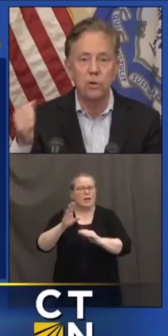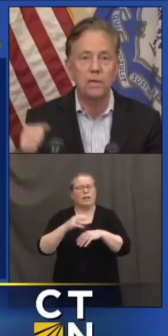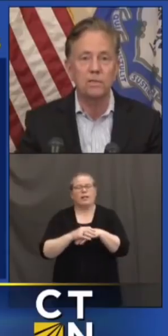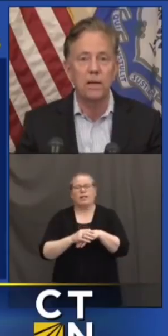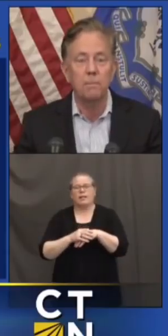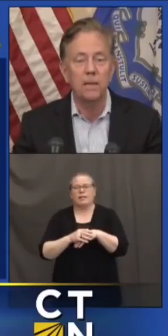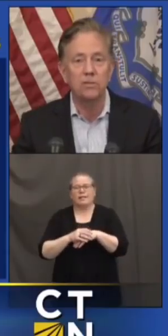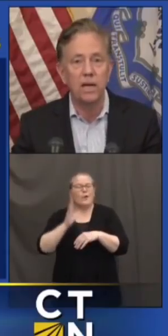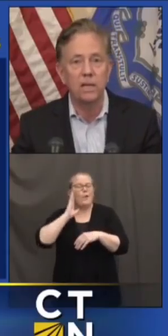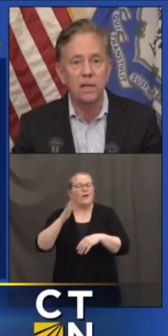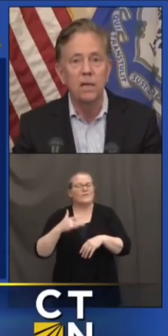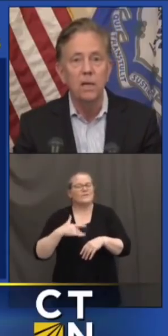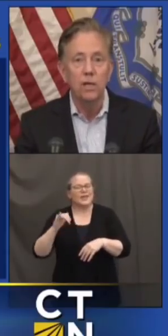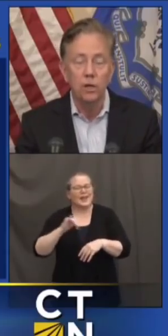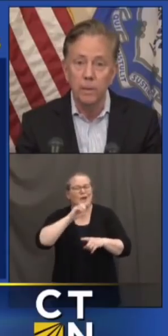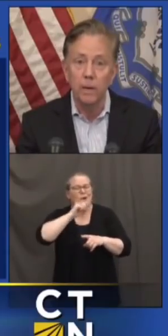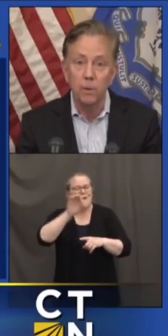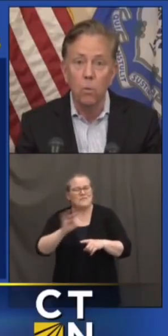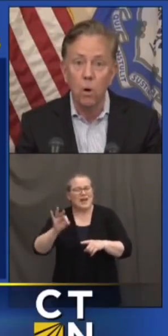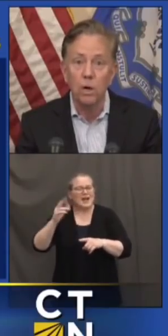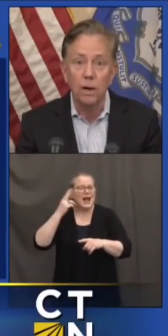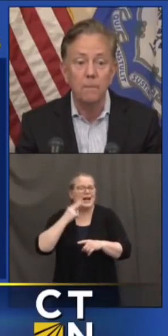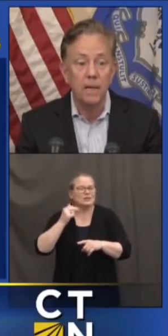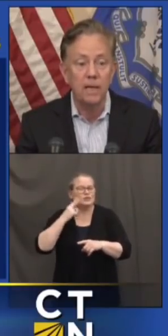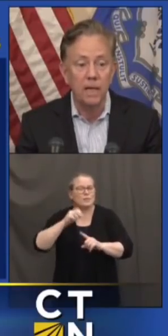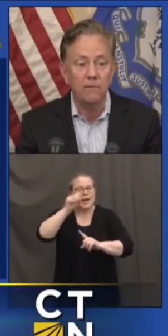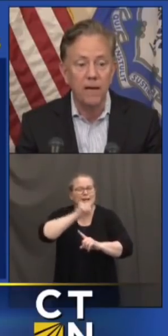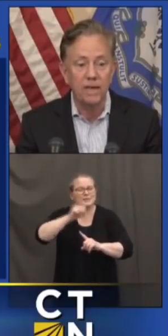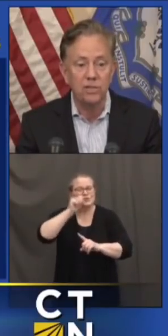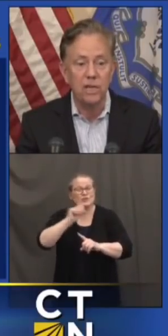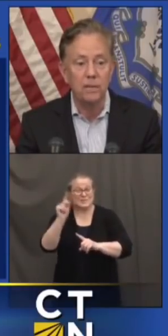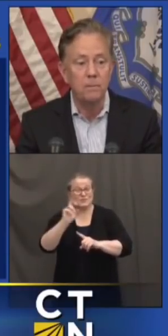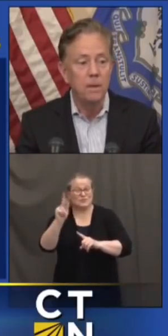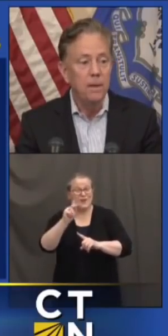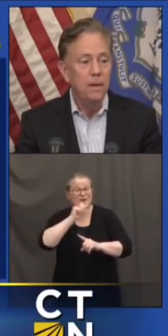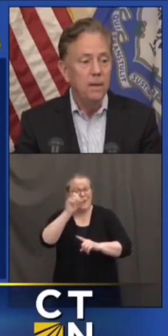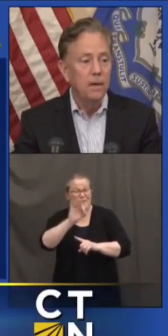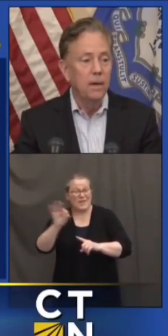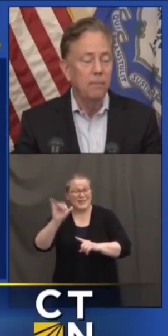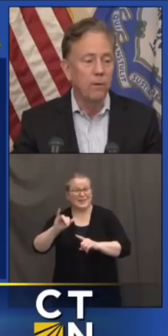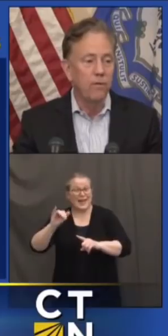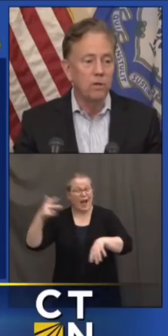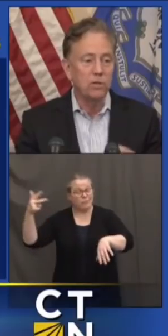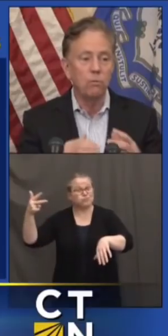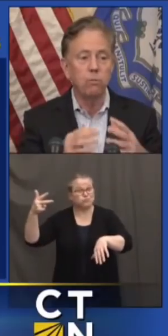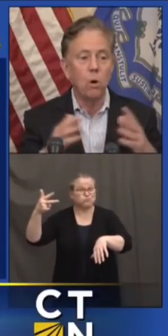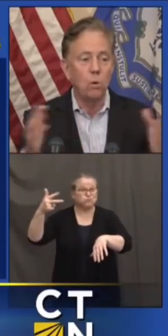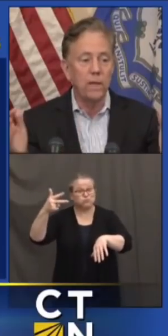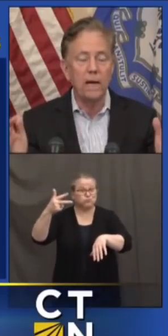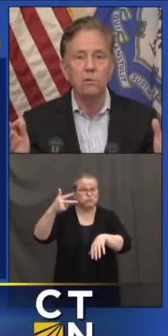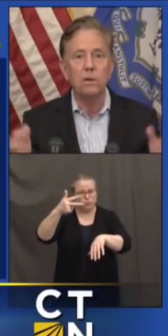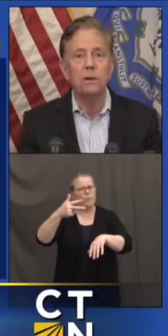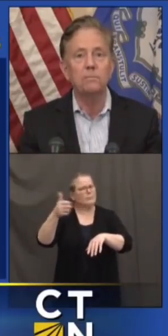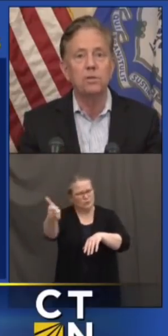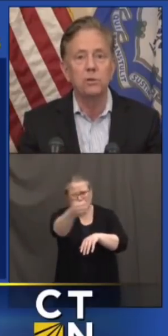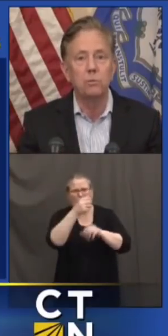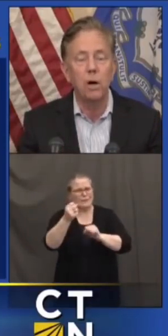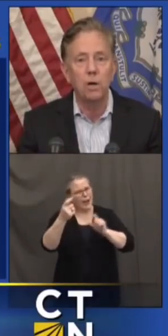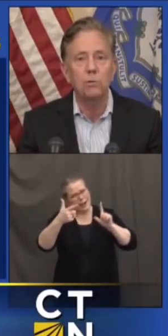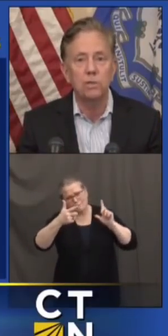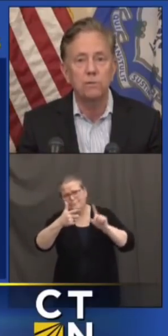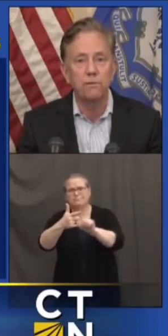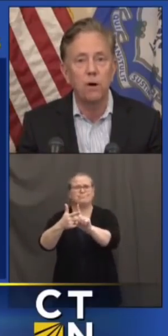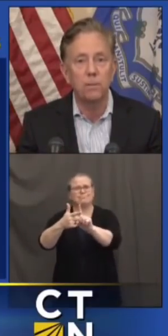cream truck type mentality. You'll be able to walk up and get a vaccine. We've also rolled out